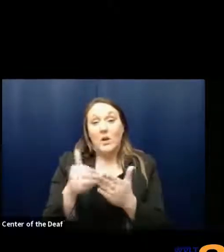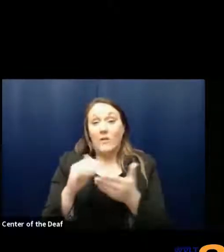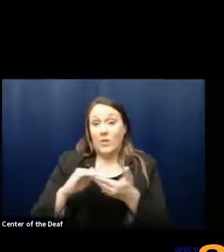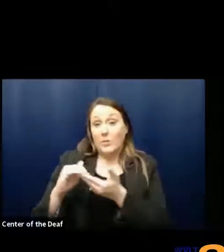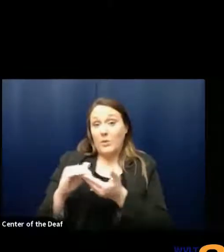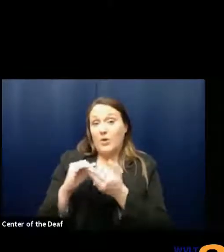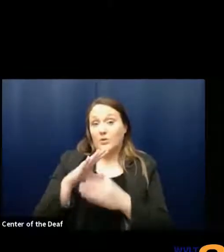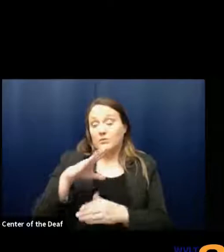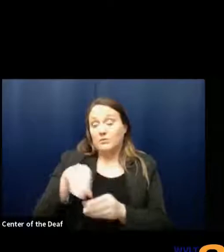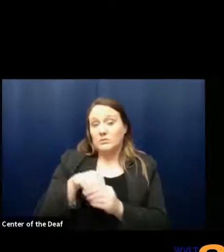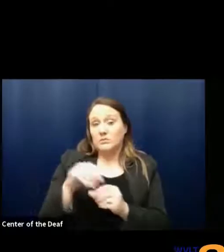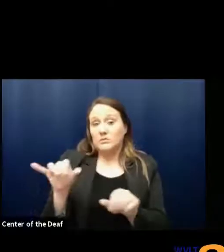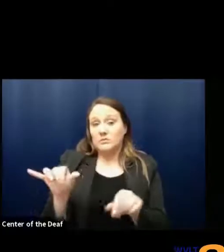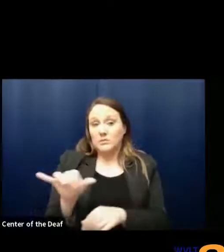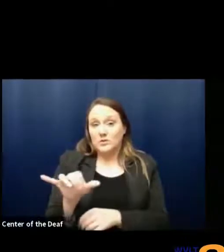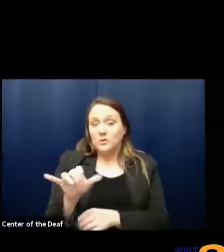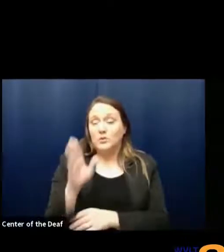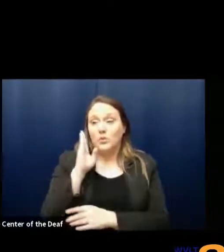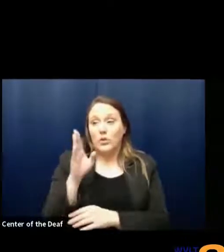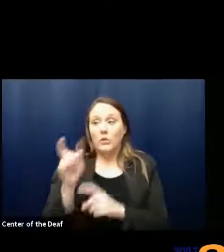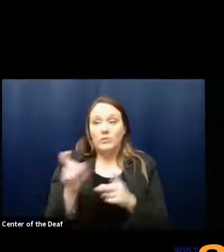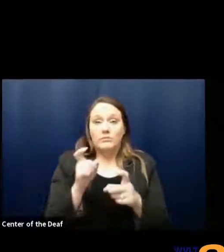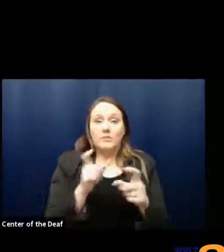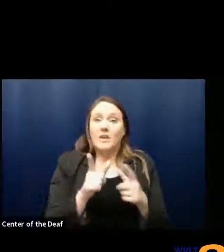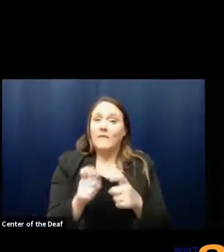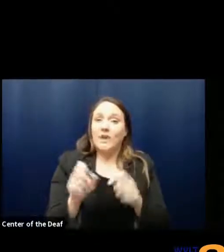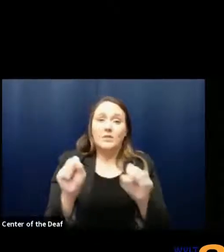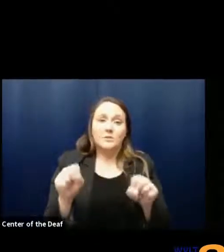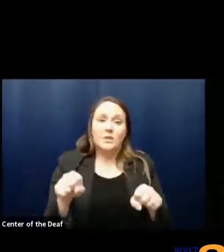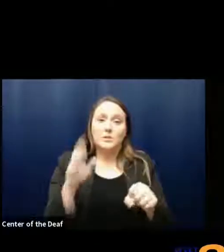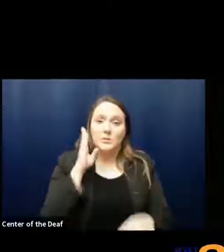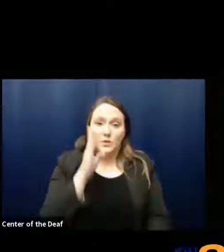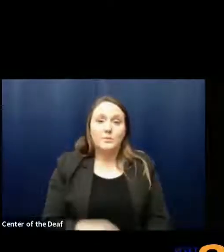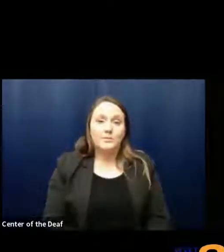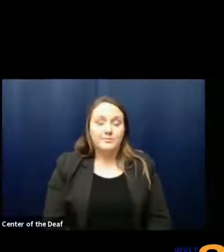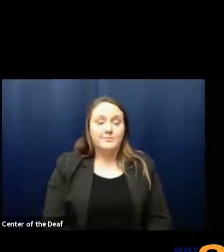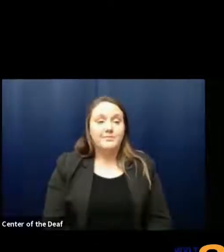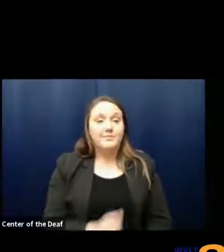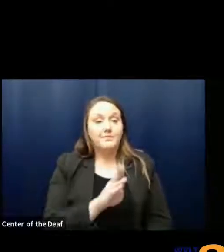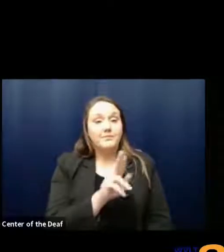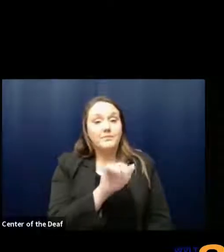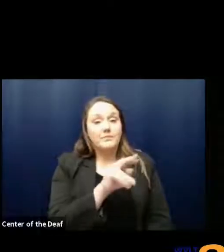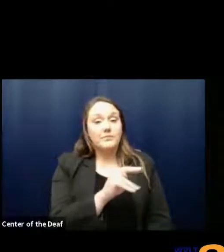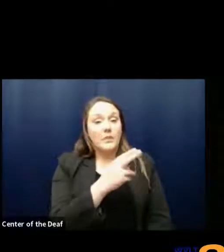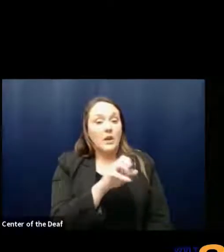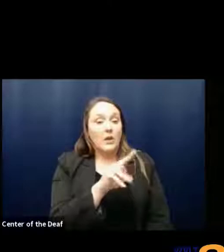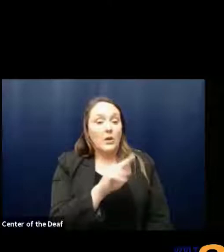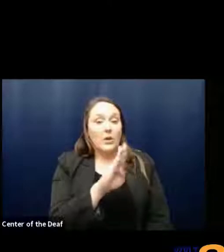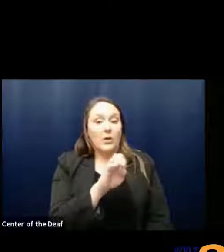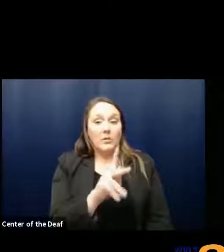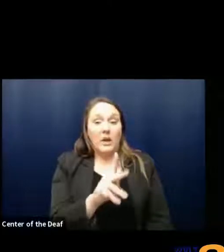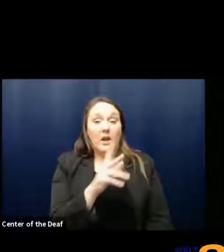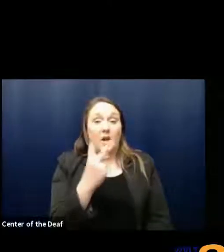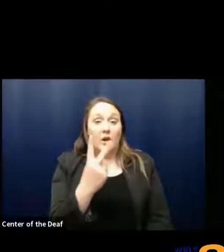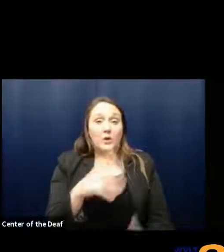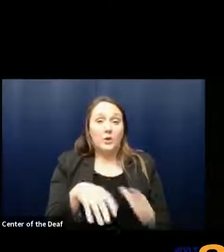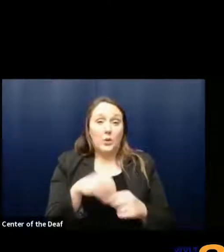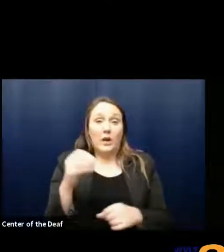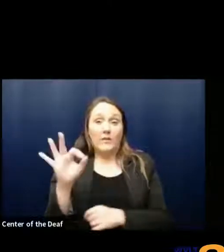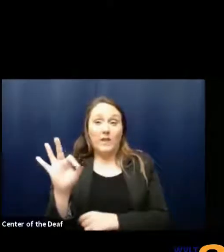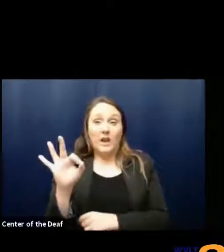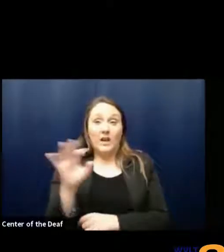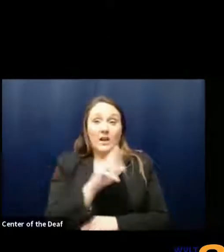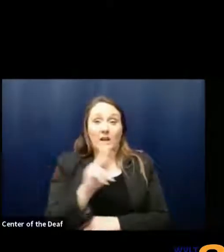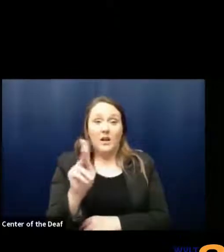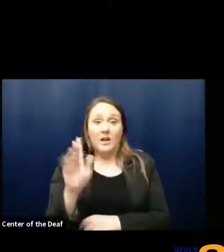as well. They'll be getting it out as quick as they can also. From Brian Hornback, only 2 of 9 Knox school board members support